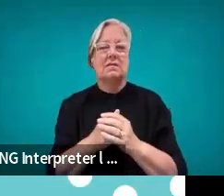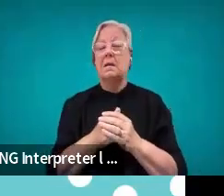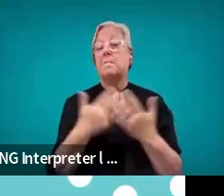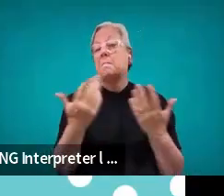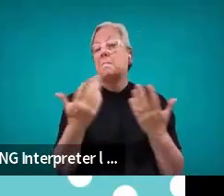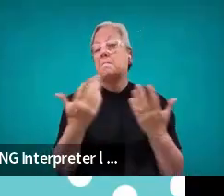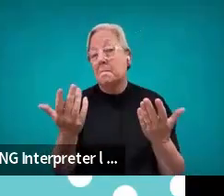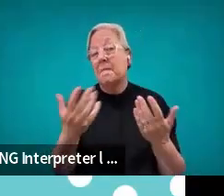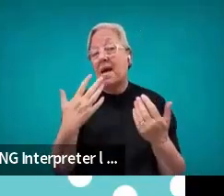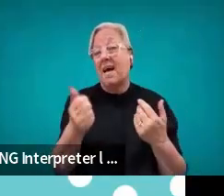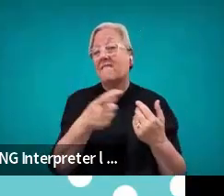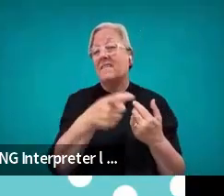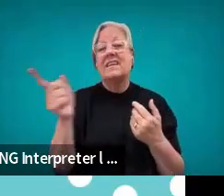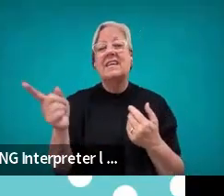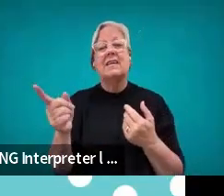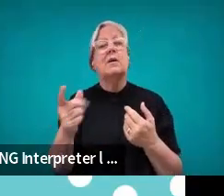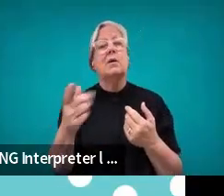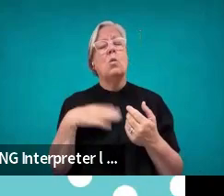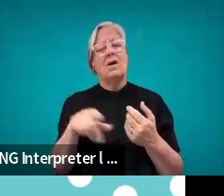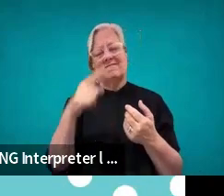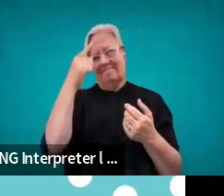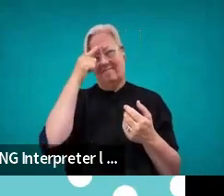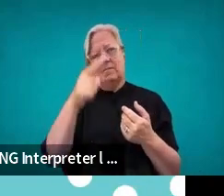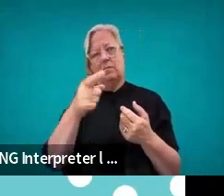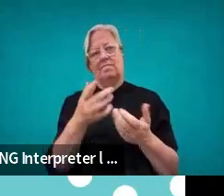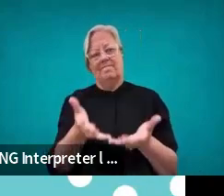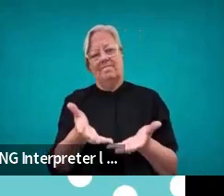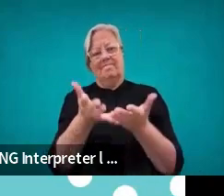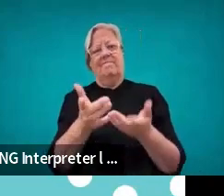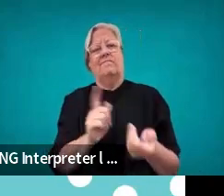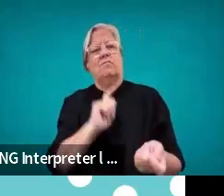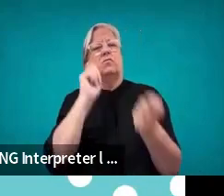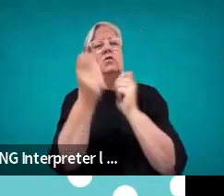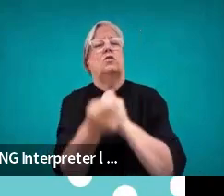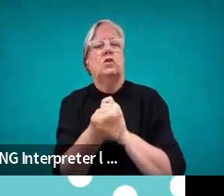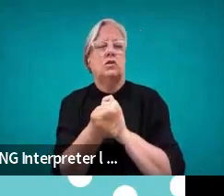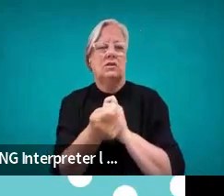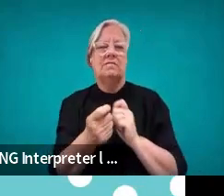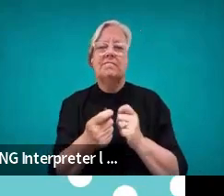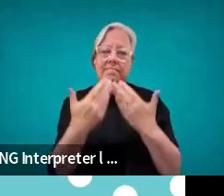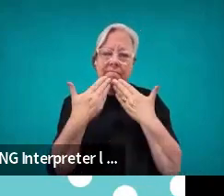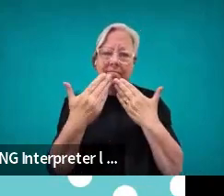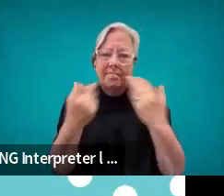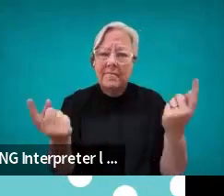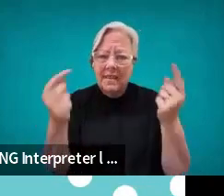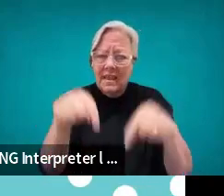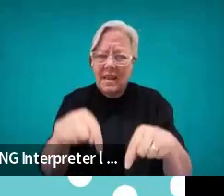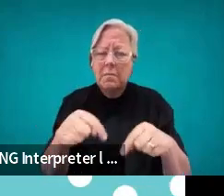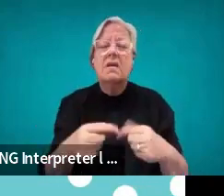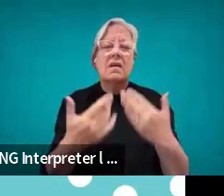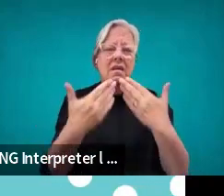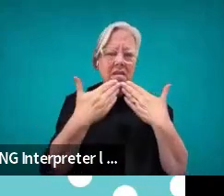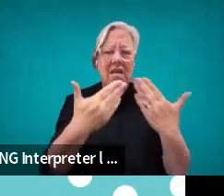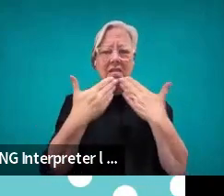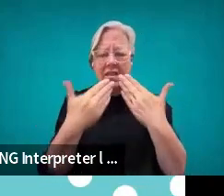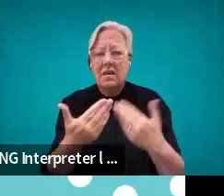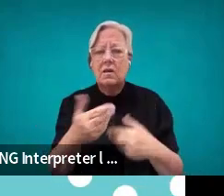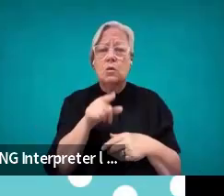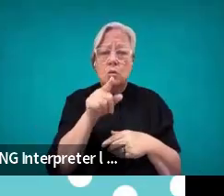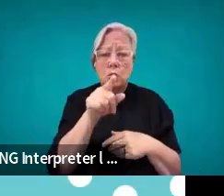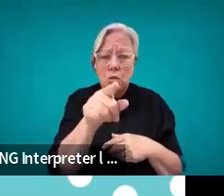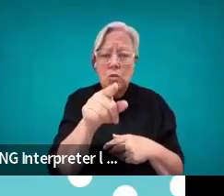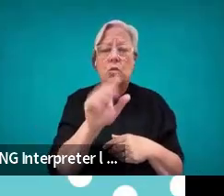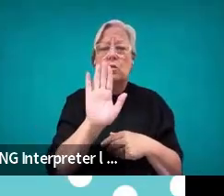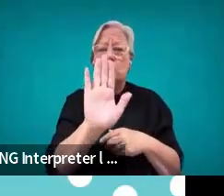promote transformative change. Thank you again for being here and for everything you and your organizations